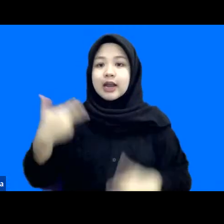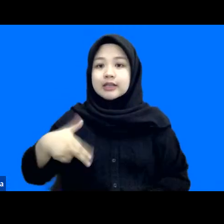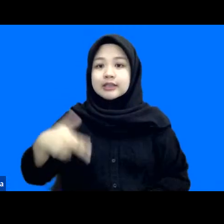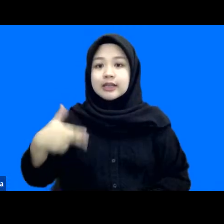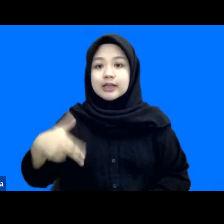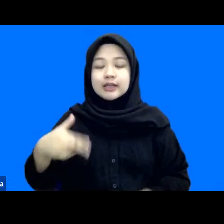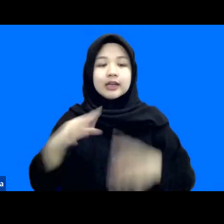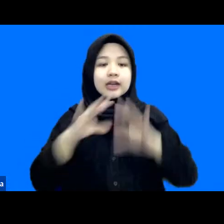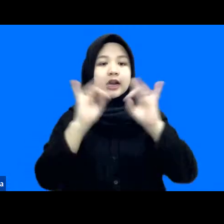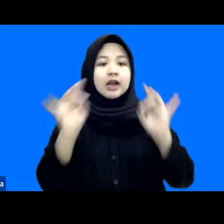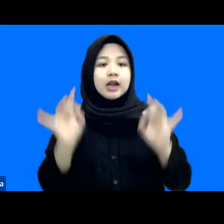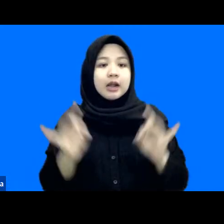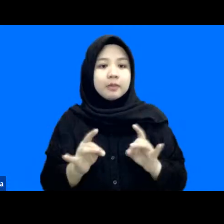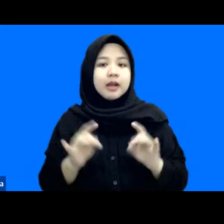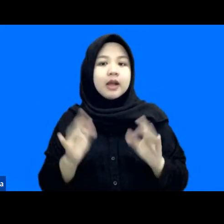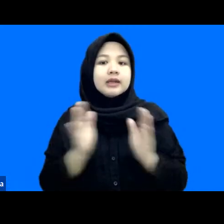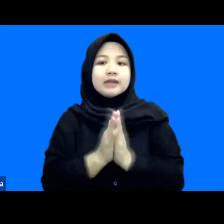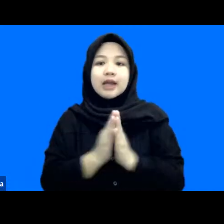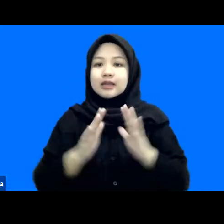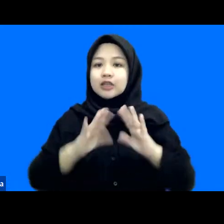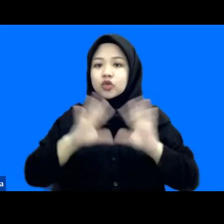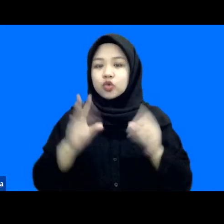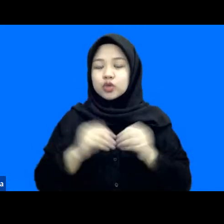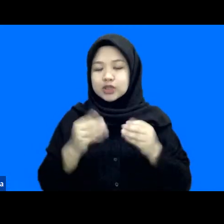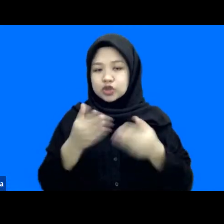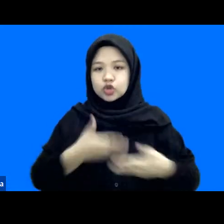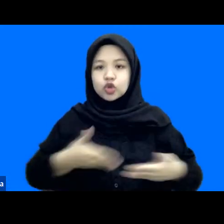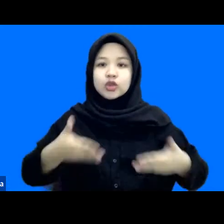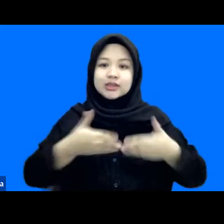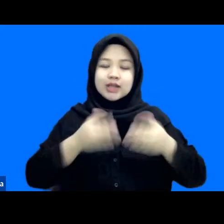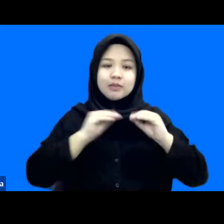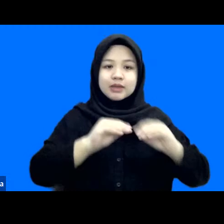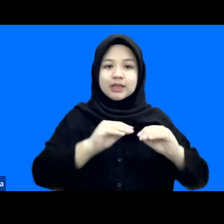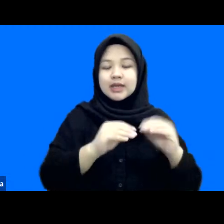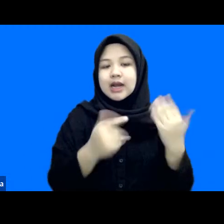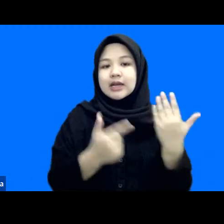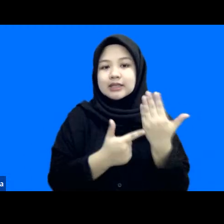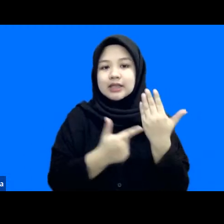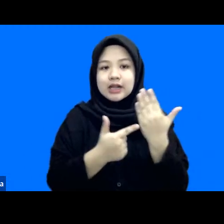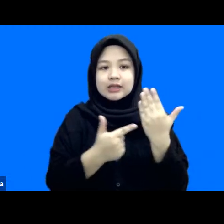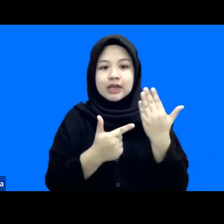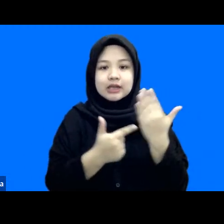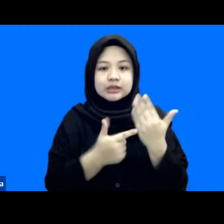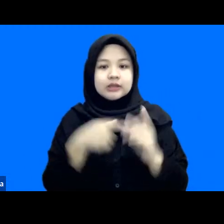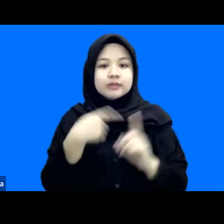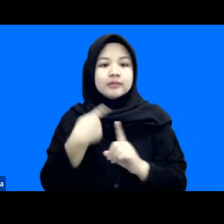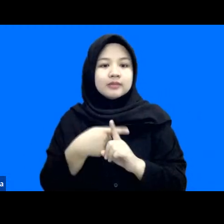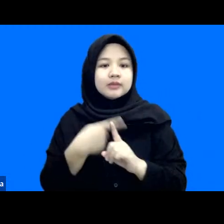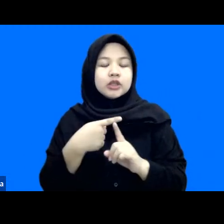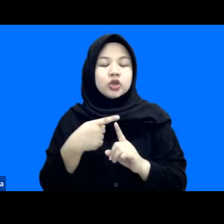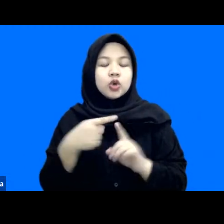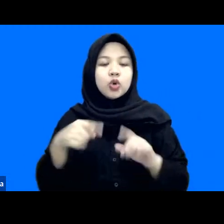in education, digitalization, and civic space. And then the last